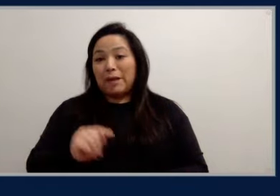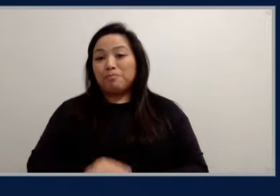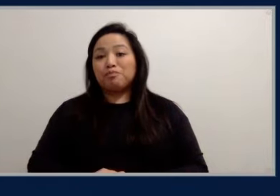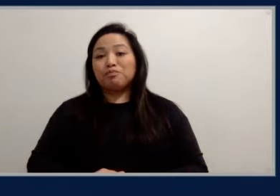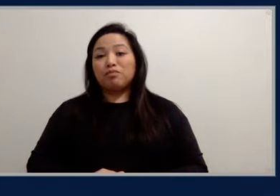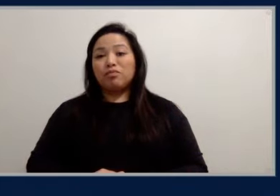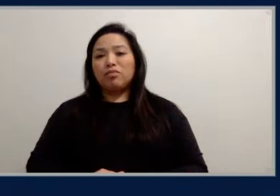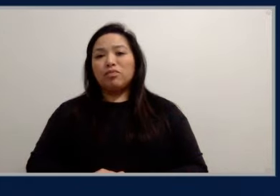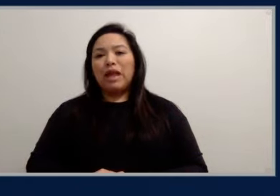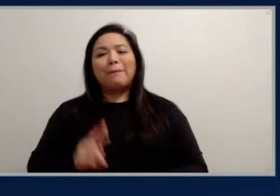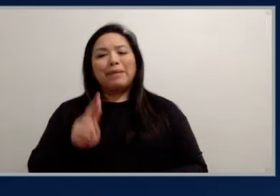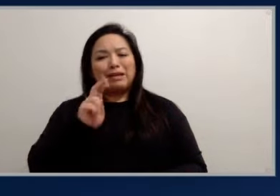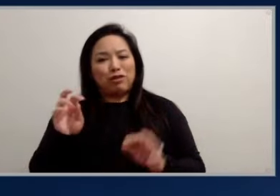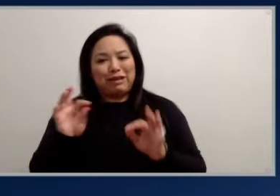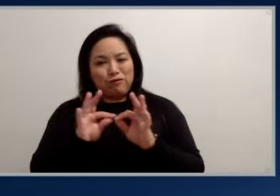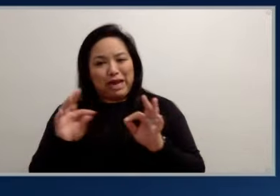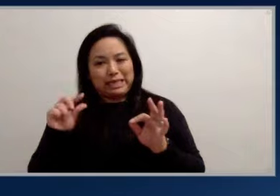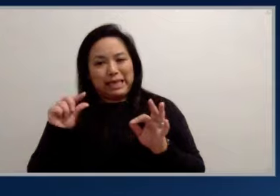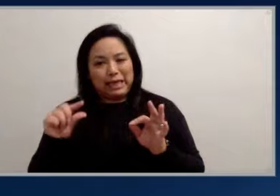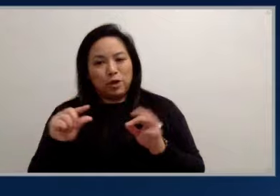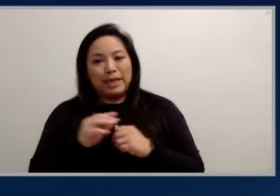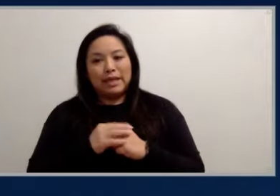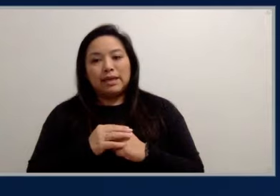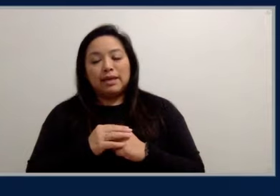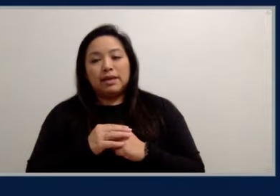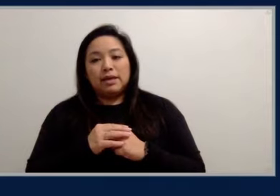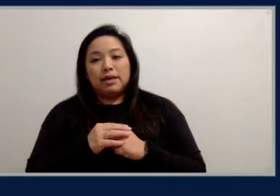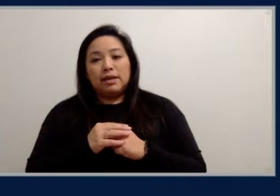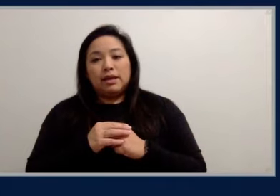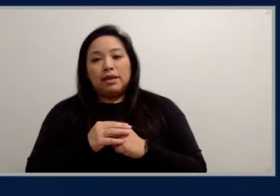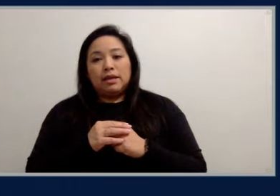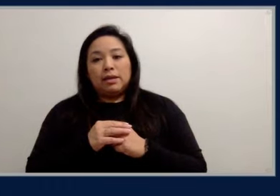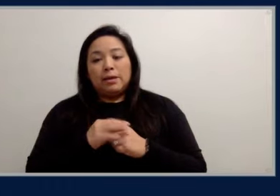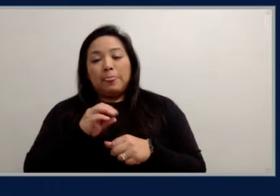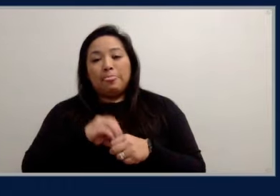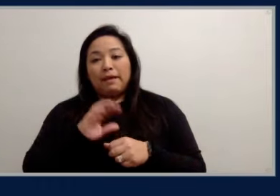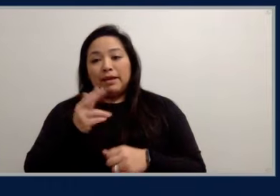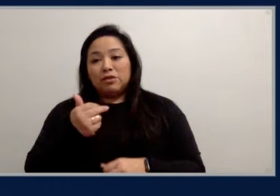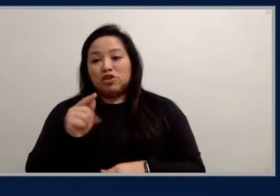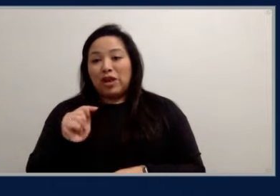a little bit. Ultra in chat, is